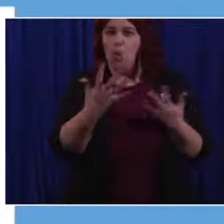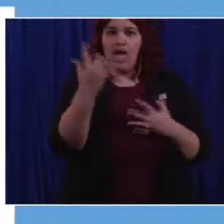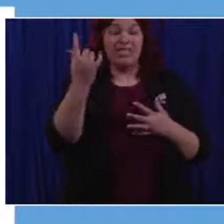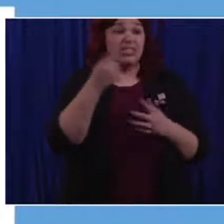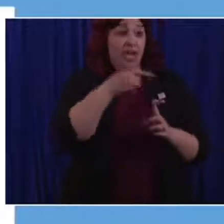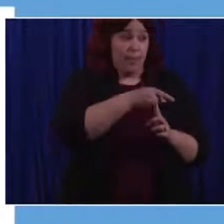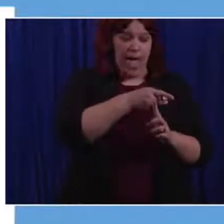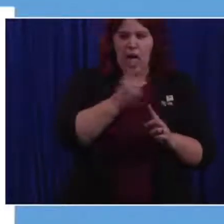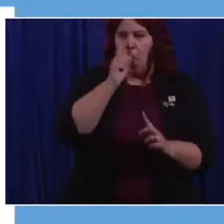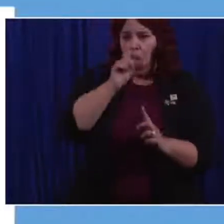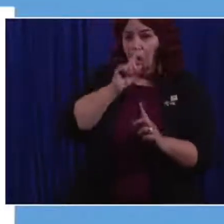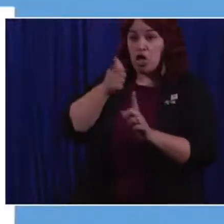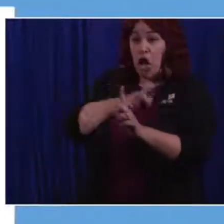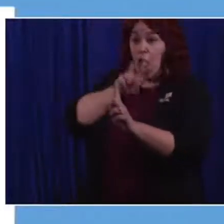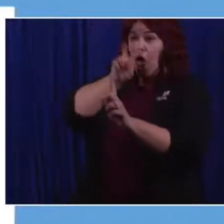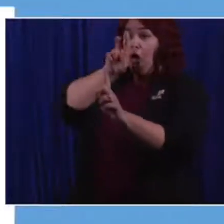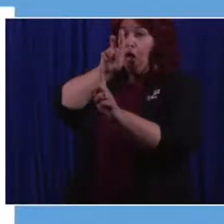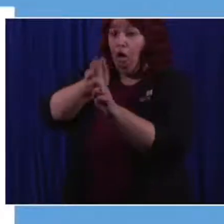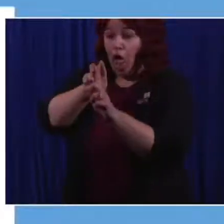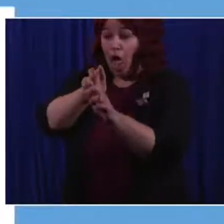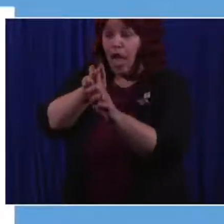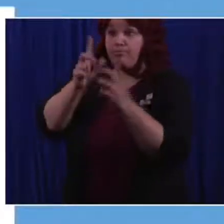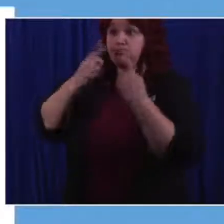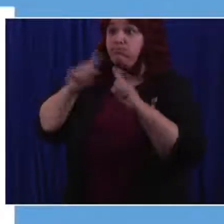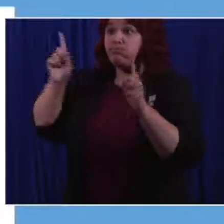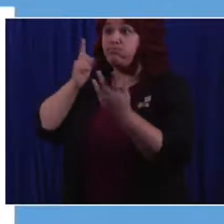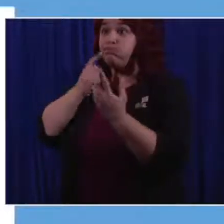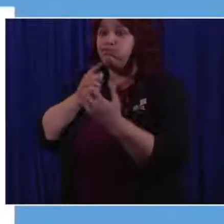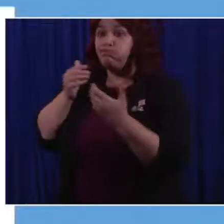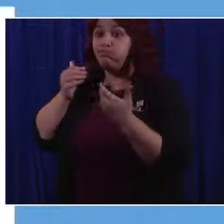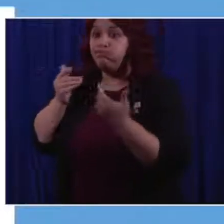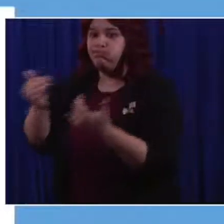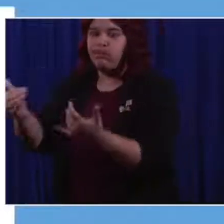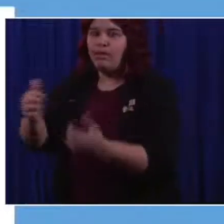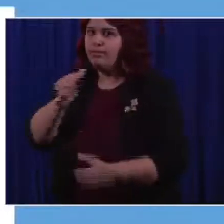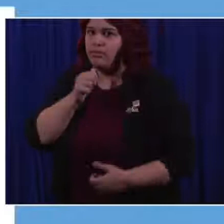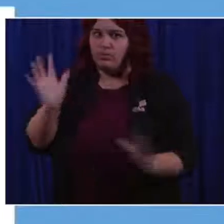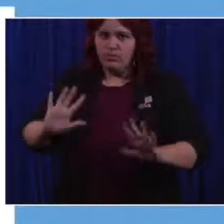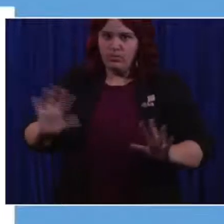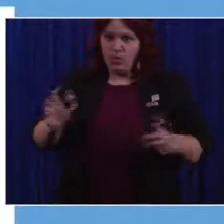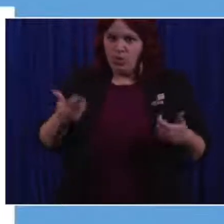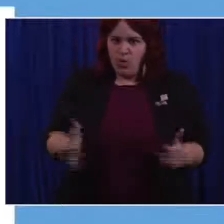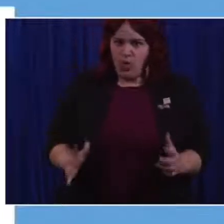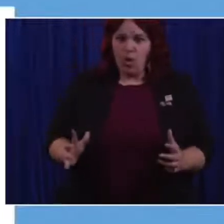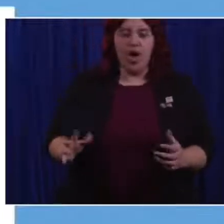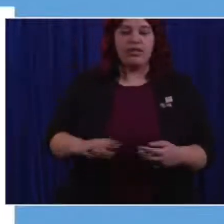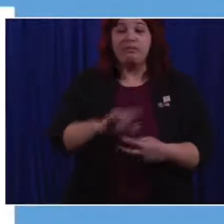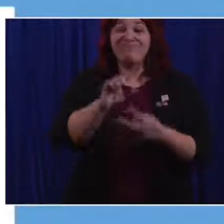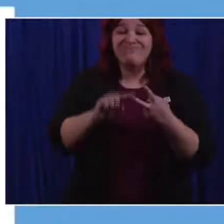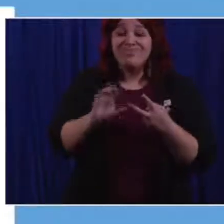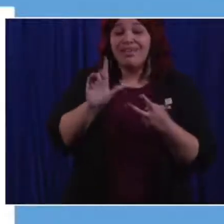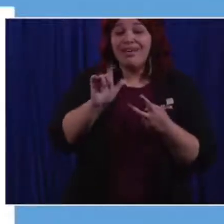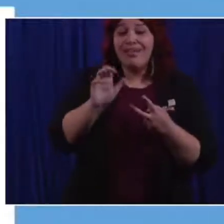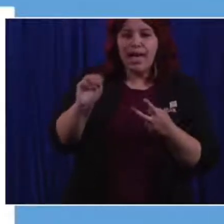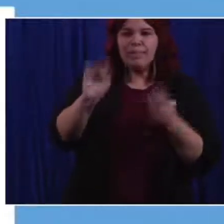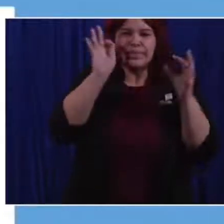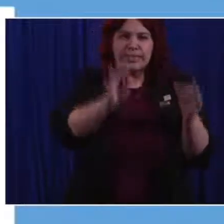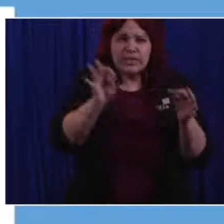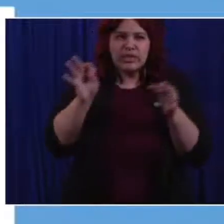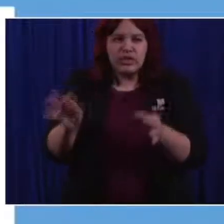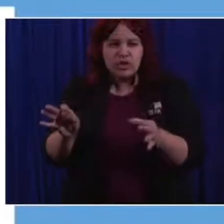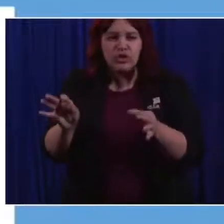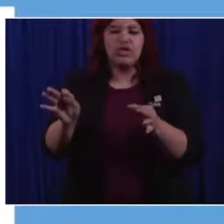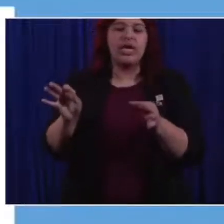and adjudication process, and that we are doing everything we can to answer every phone call, every inquiry coming in from